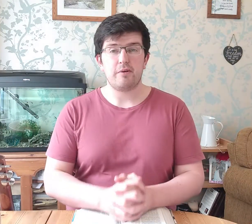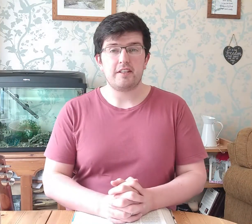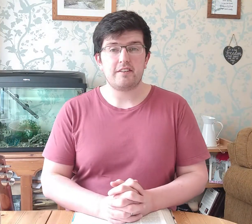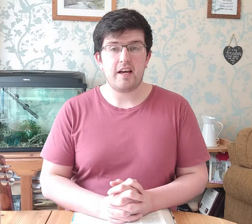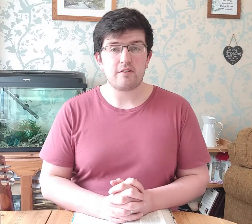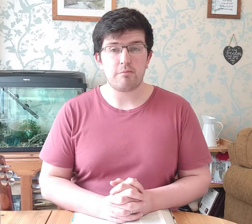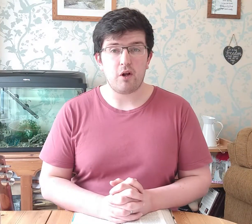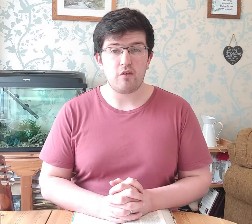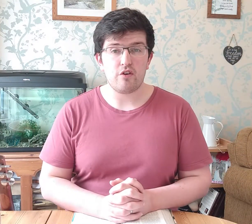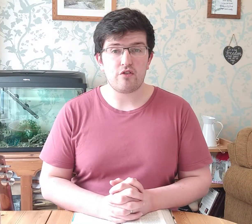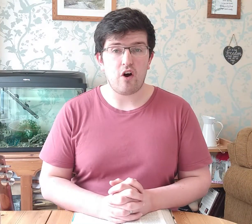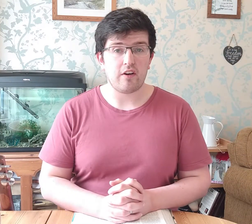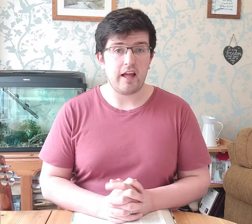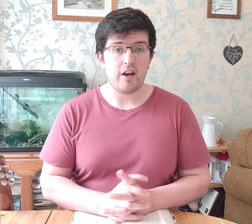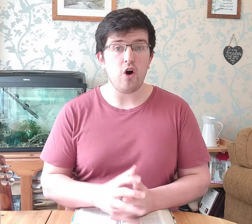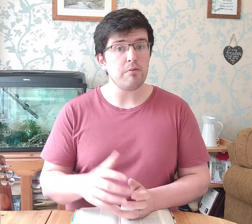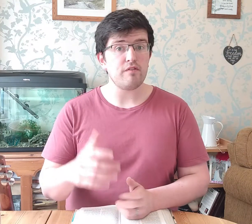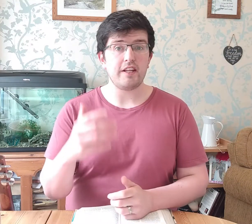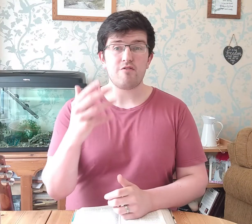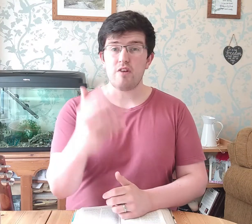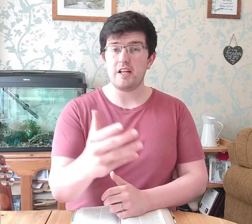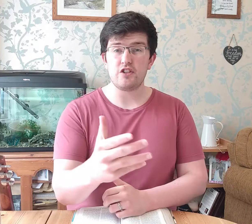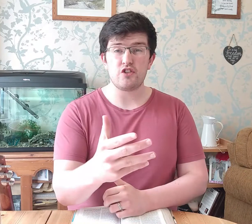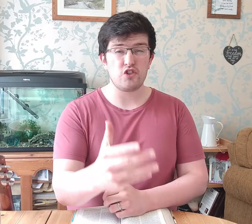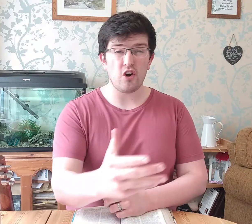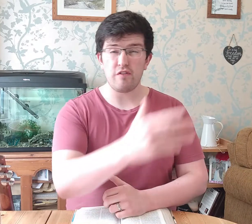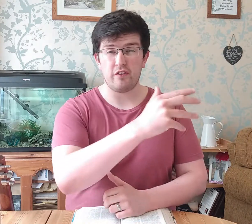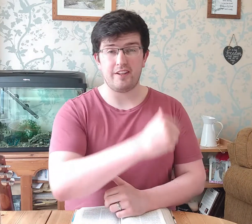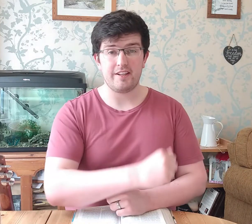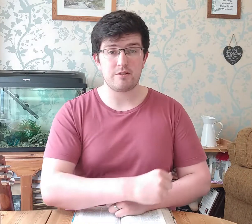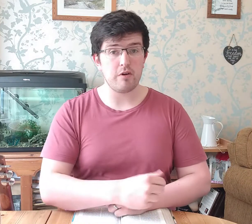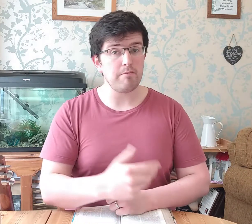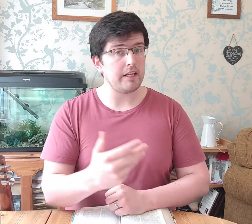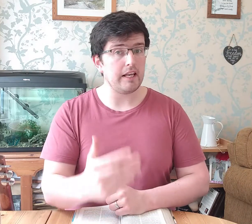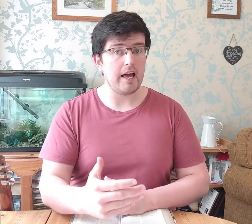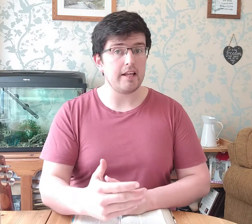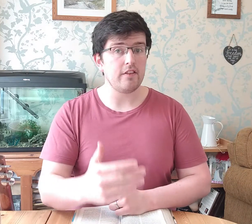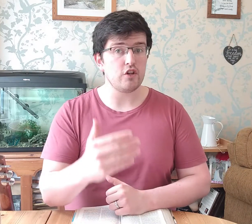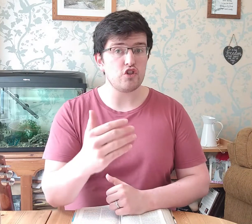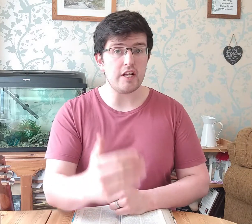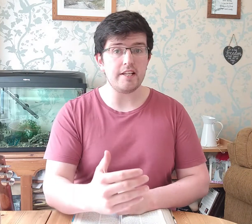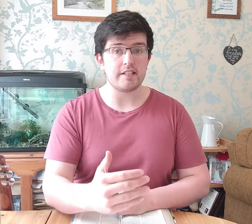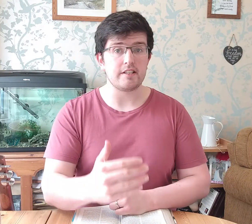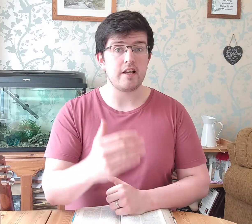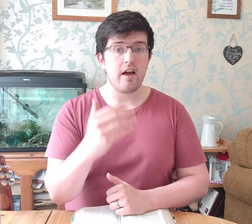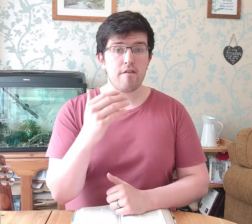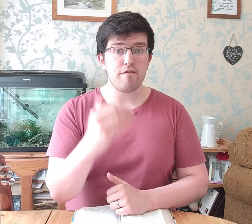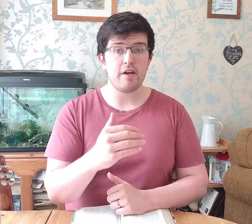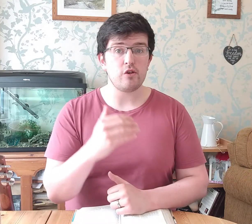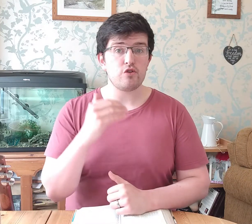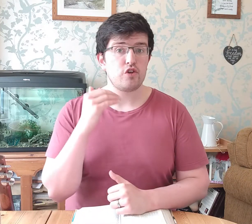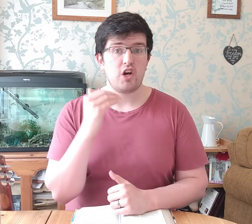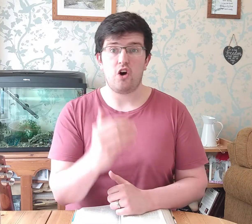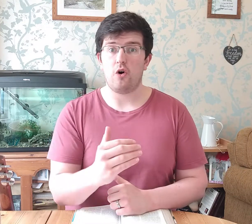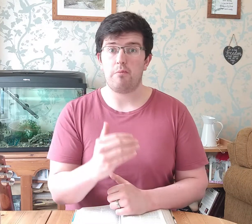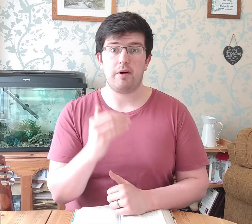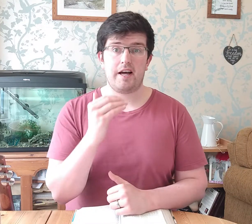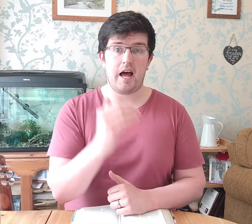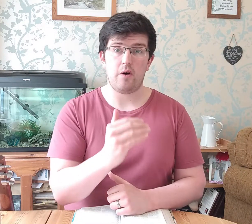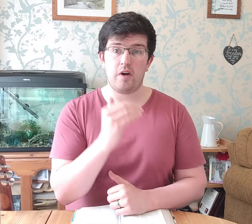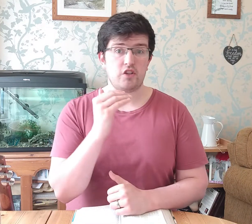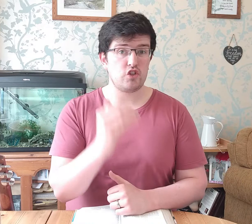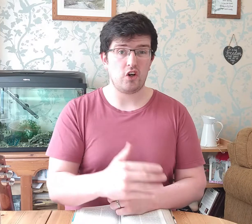Enjoyed this week's Explorers Online. I hope you're feeling really joyful as we've been learning that Jesus fills